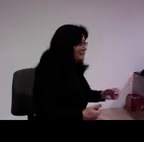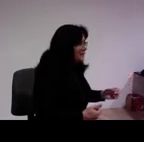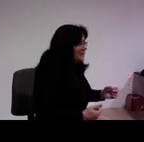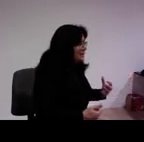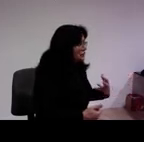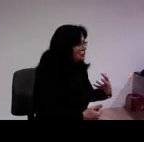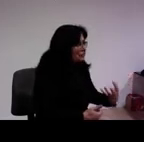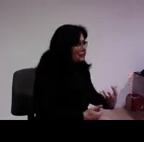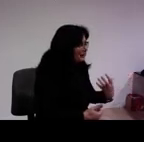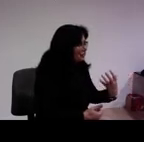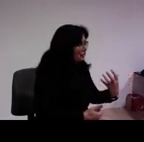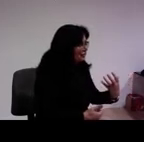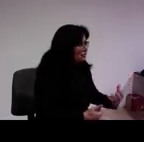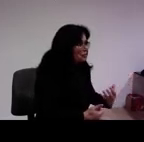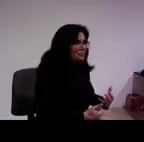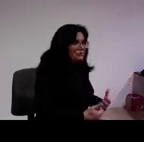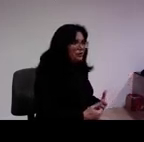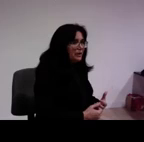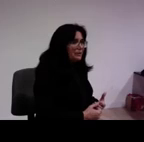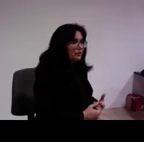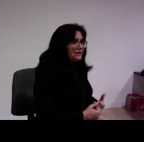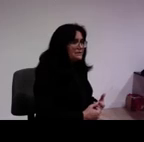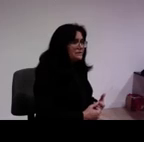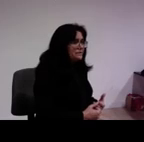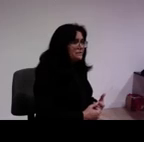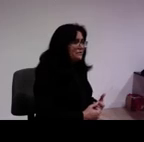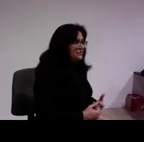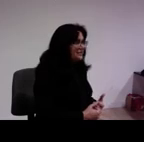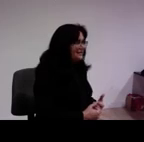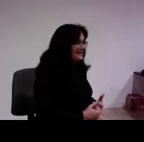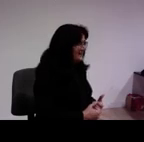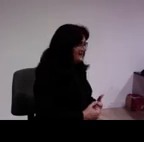maxi-me's. So I call them my turbo upgrades.